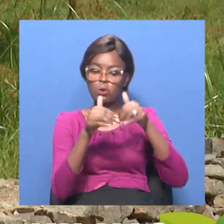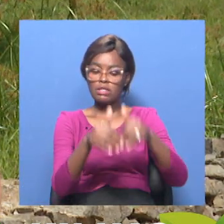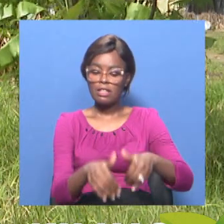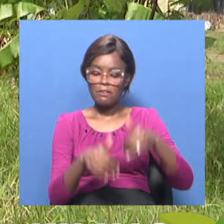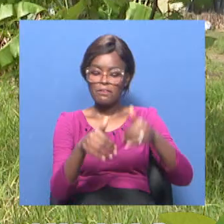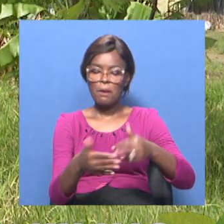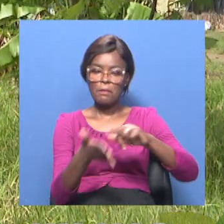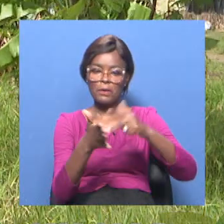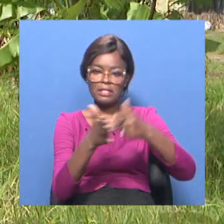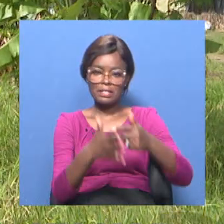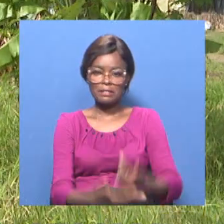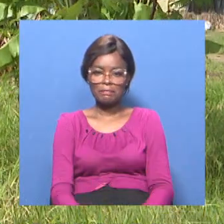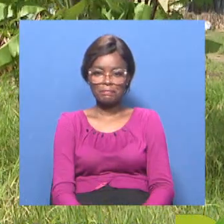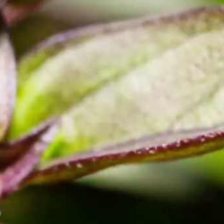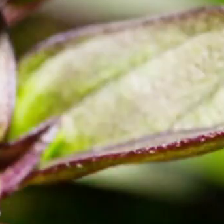projects.